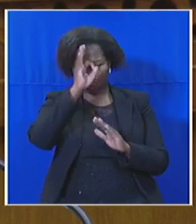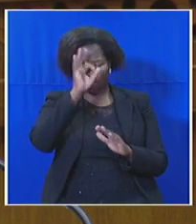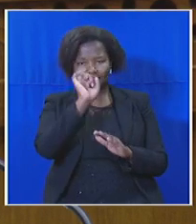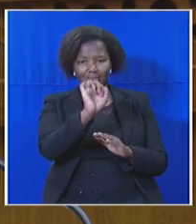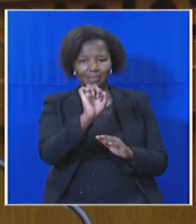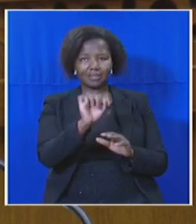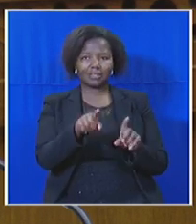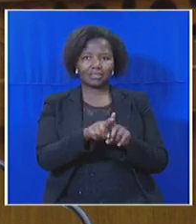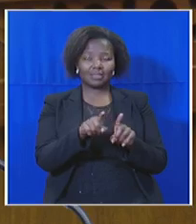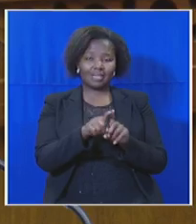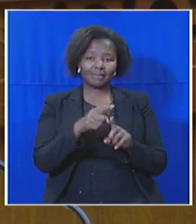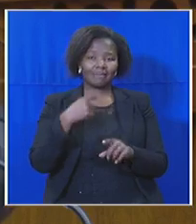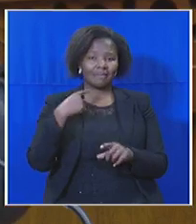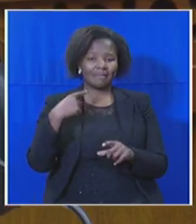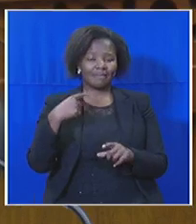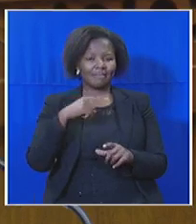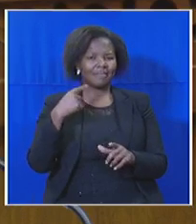murder in our society.